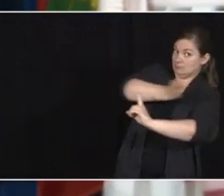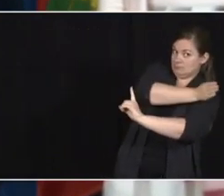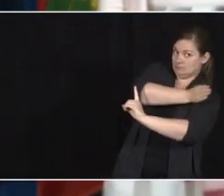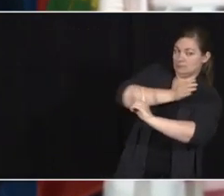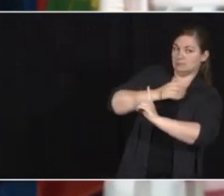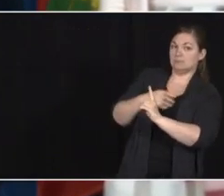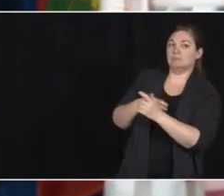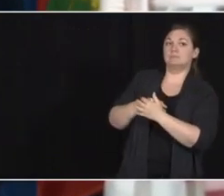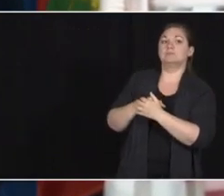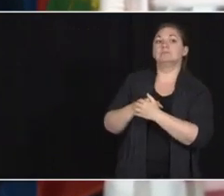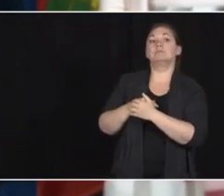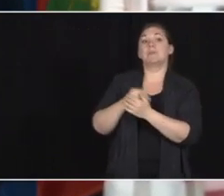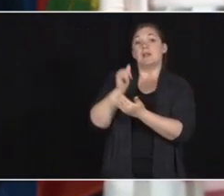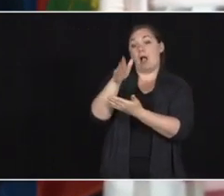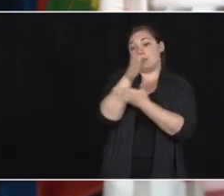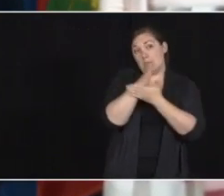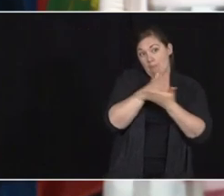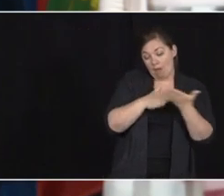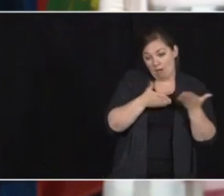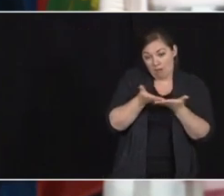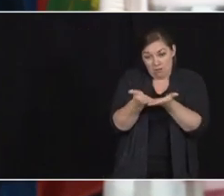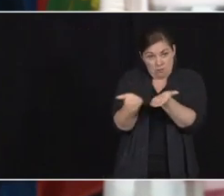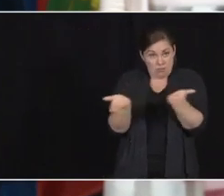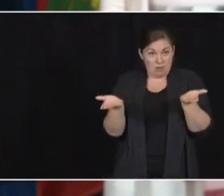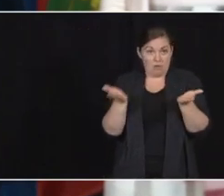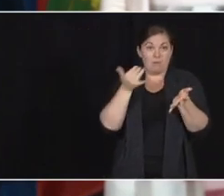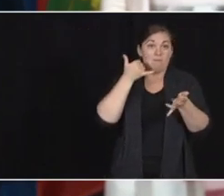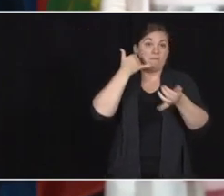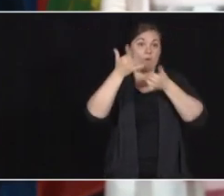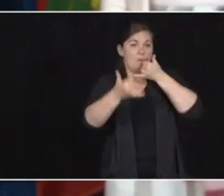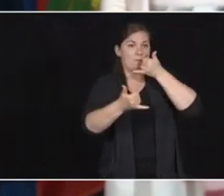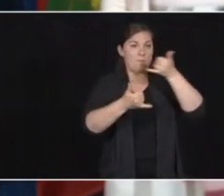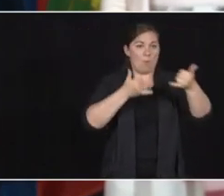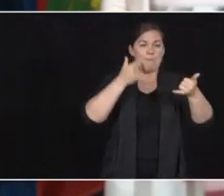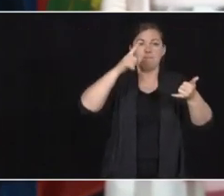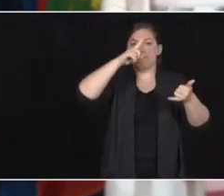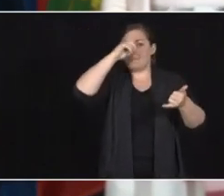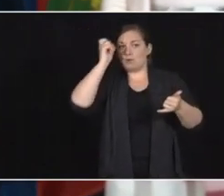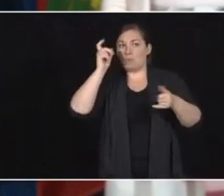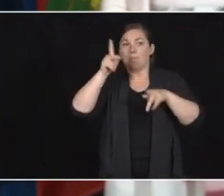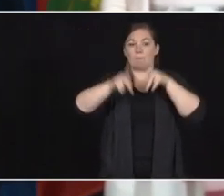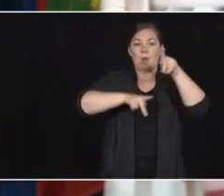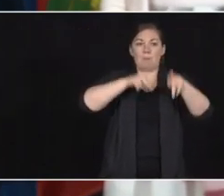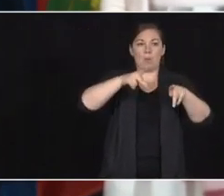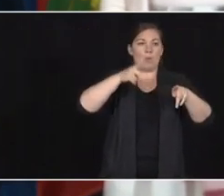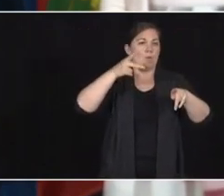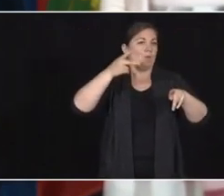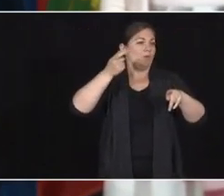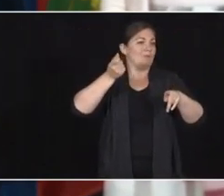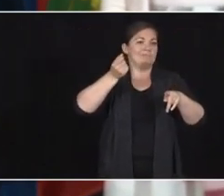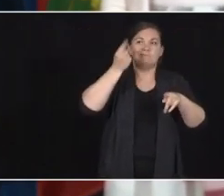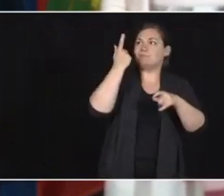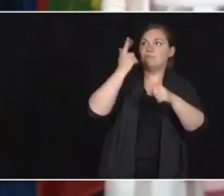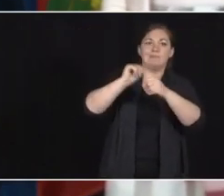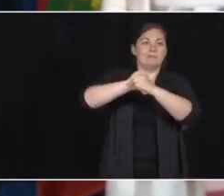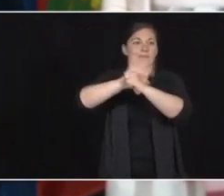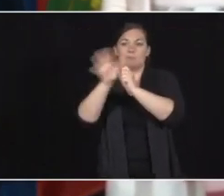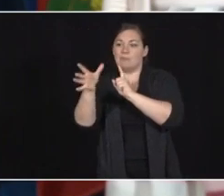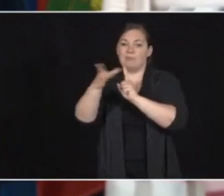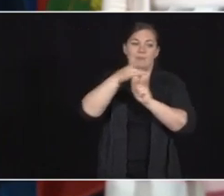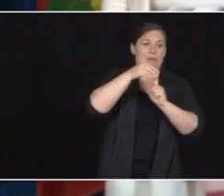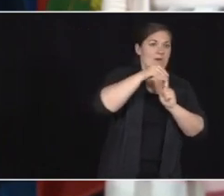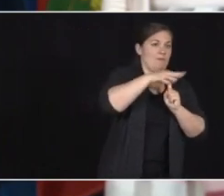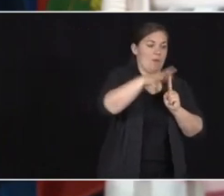obstacles, let's say, were due to understanding how COVID spreads, how COVID moves, and the risks even to the inspectors.